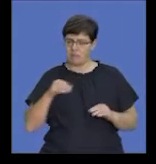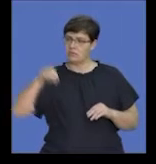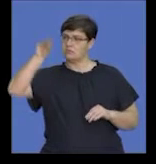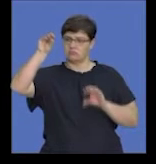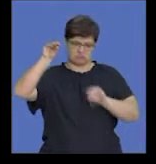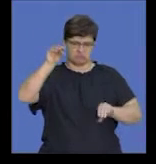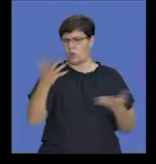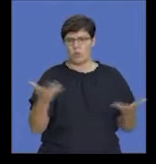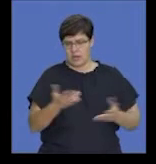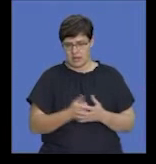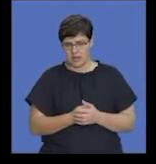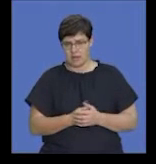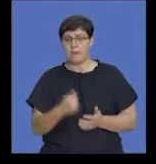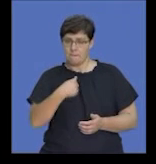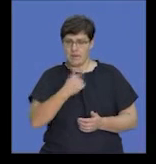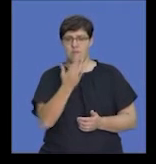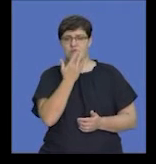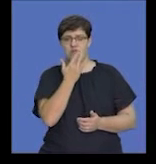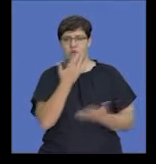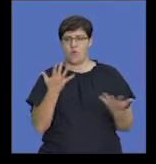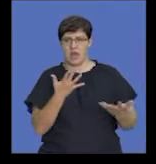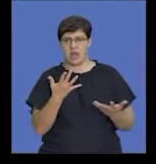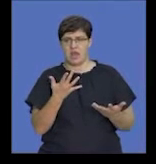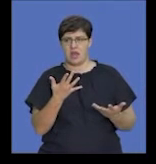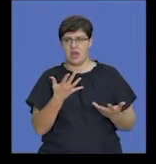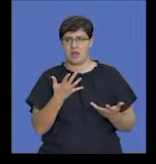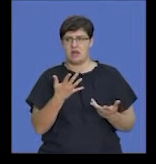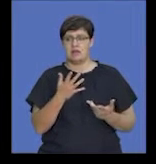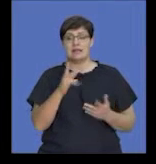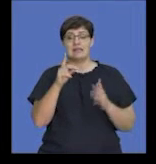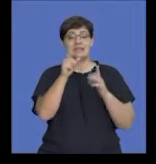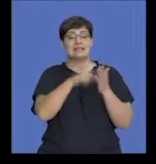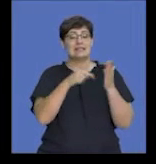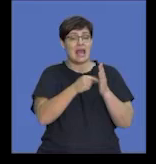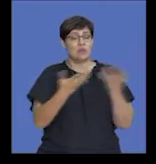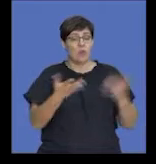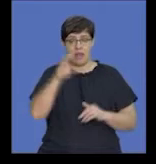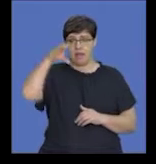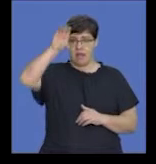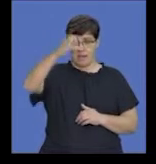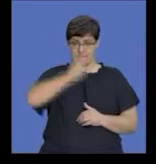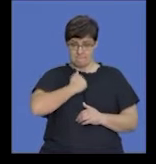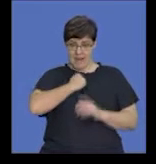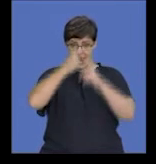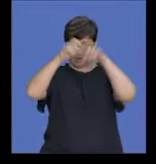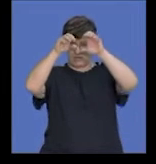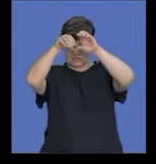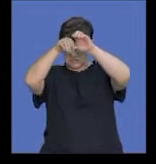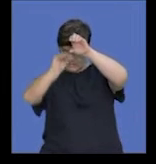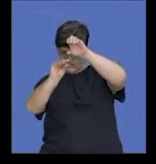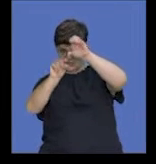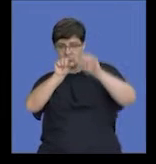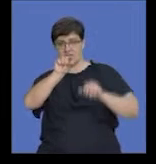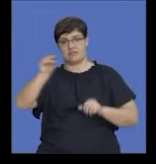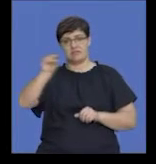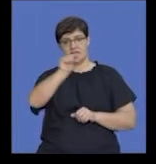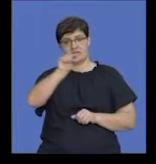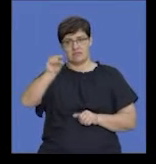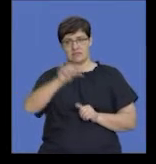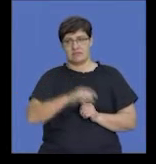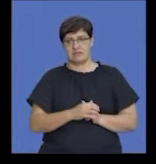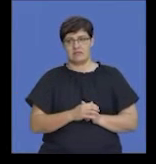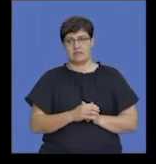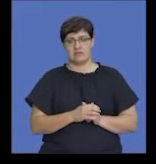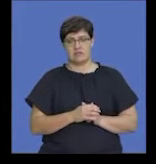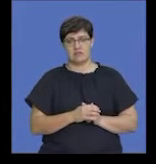But I would prefer if you include the date here, right? I'm just going to put a D there. So, the